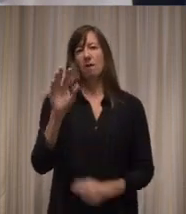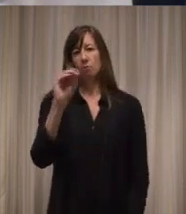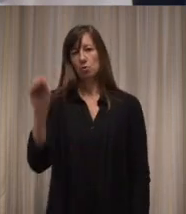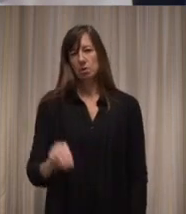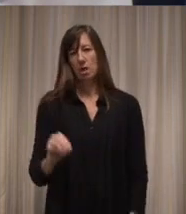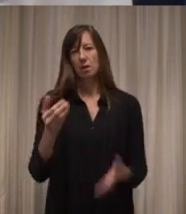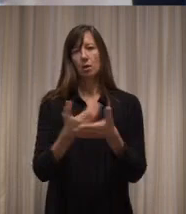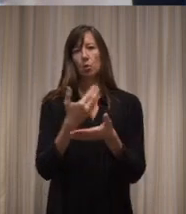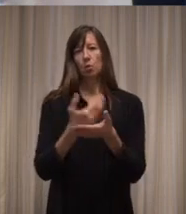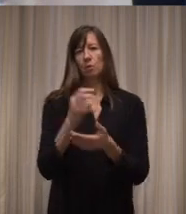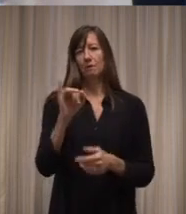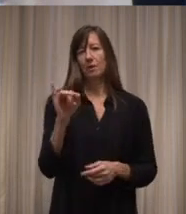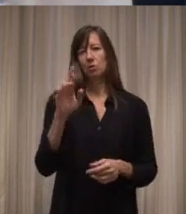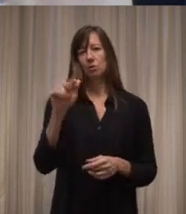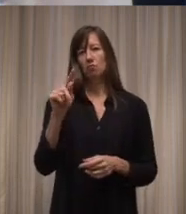infection rate.